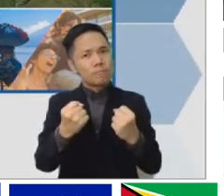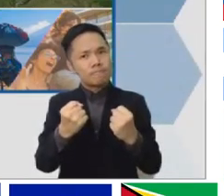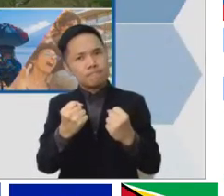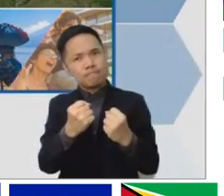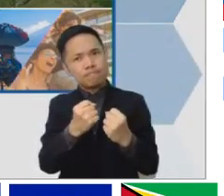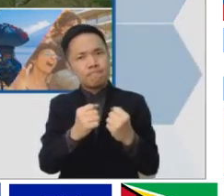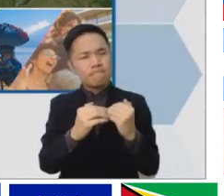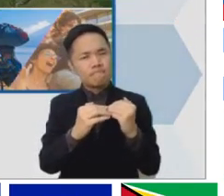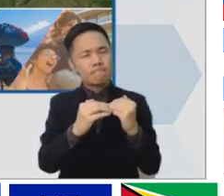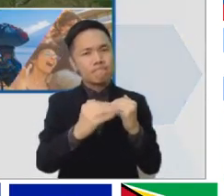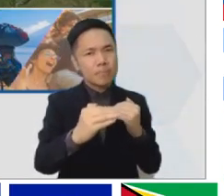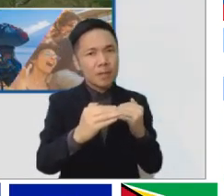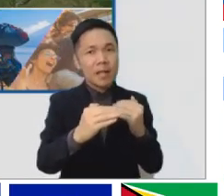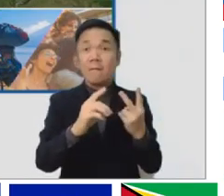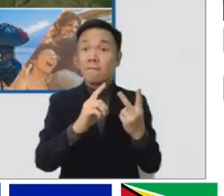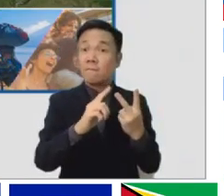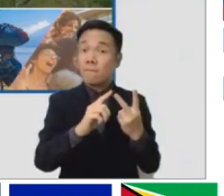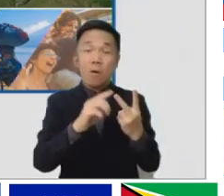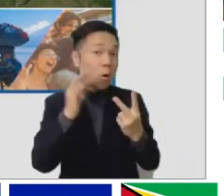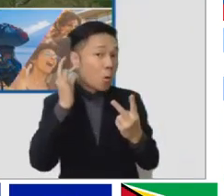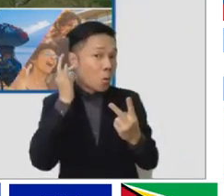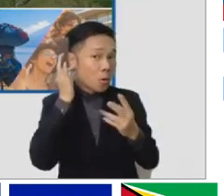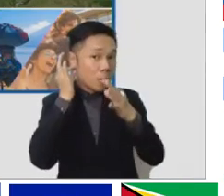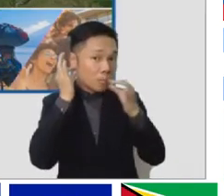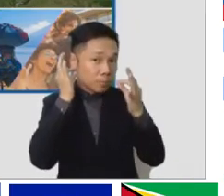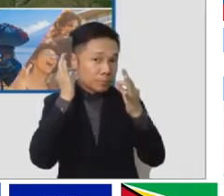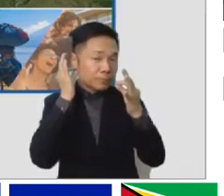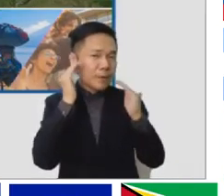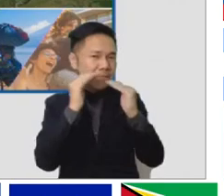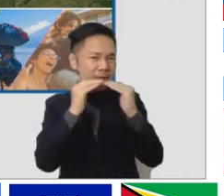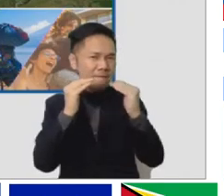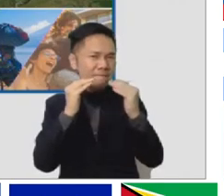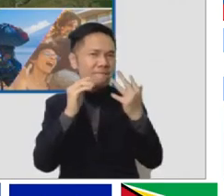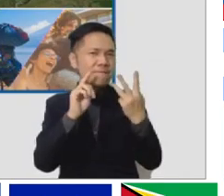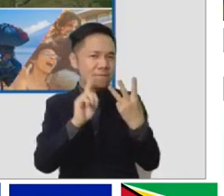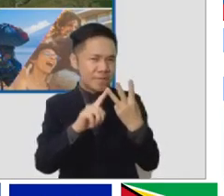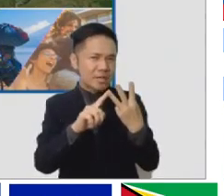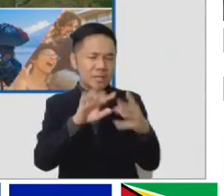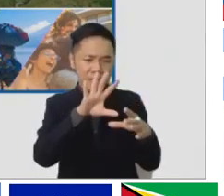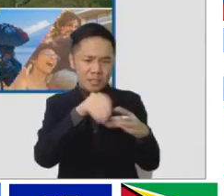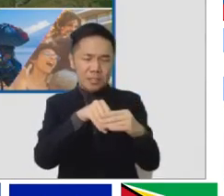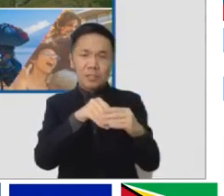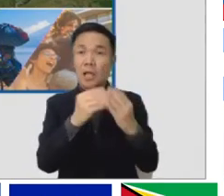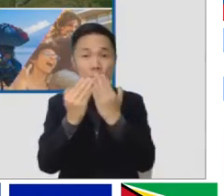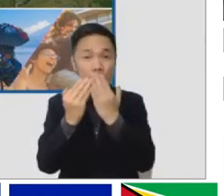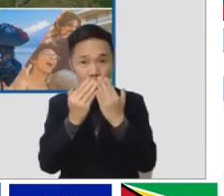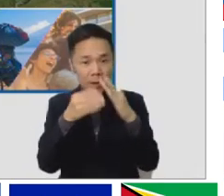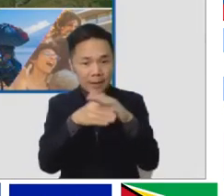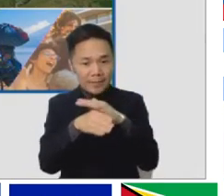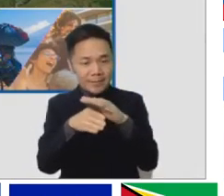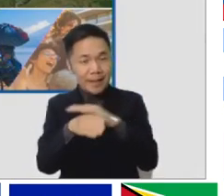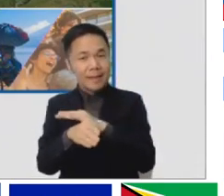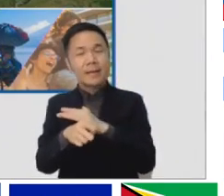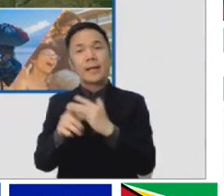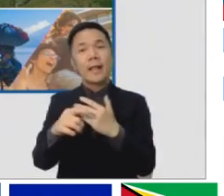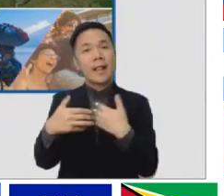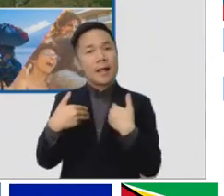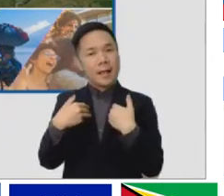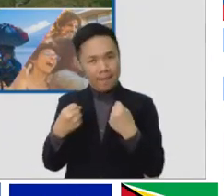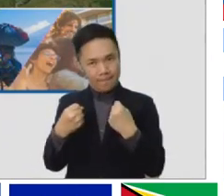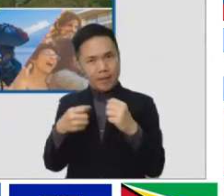promoting gender equality, social inclusion, access to education, public healthcare services, food